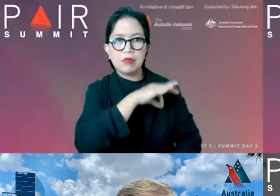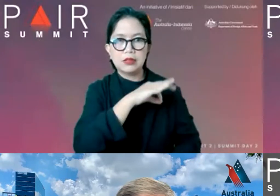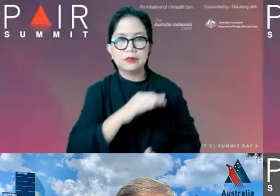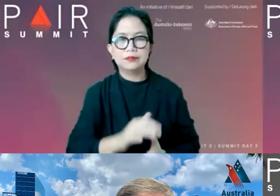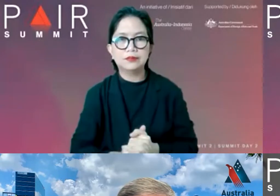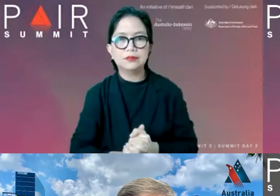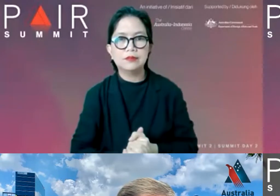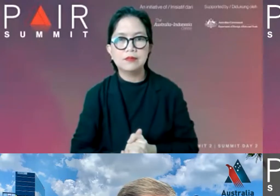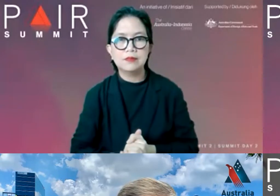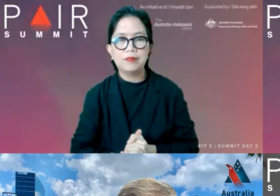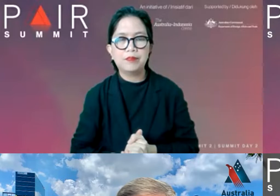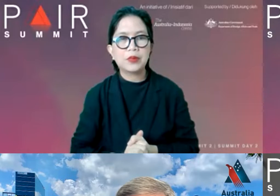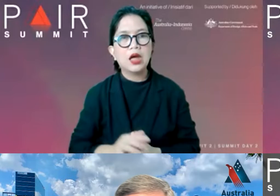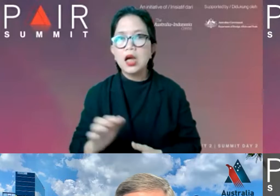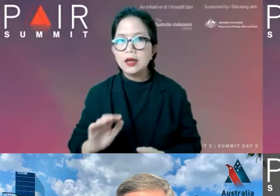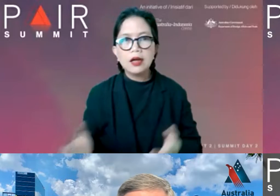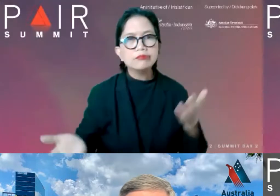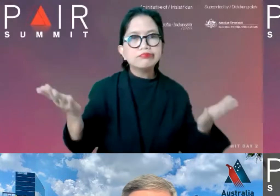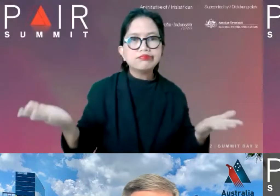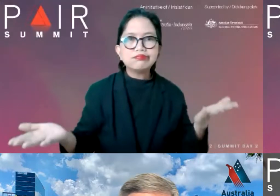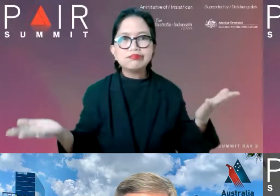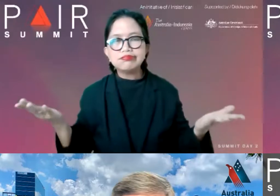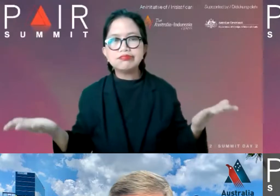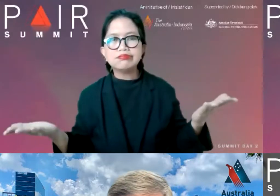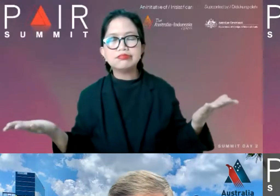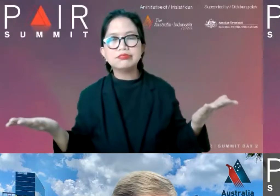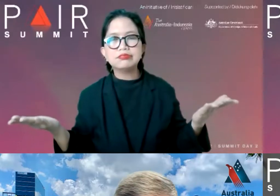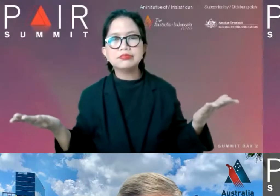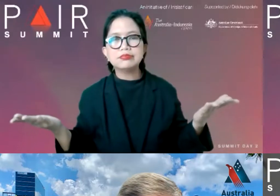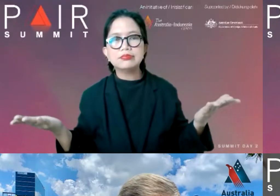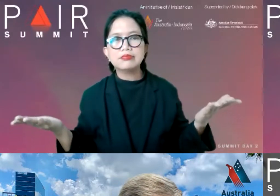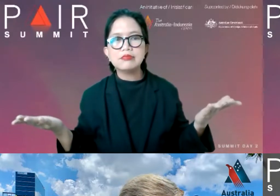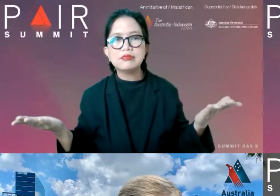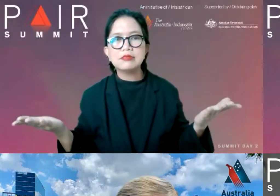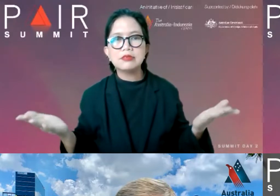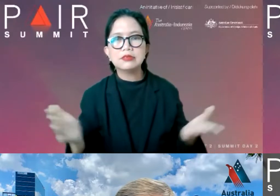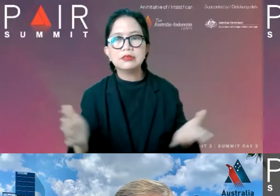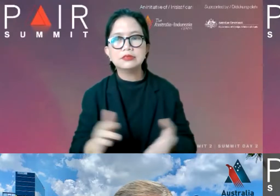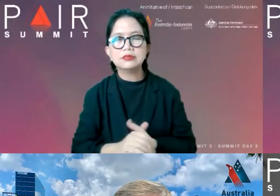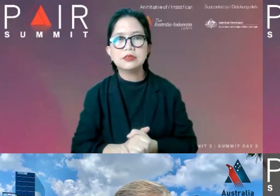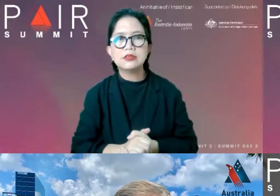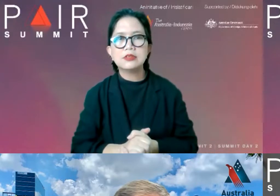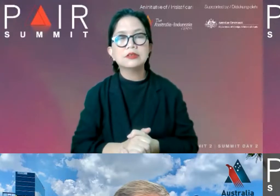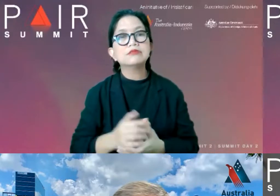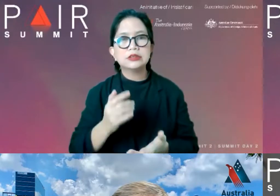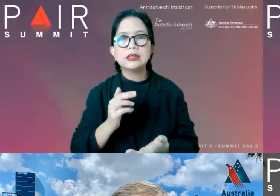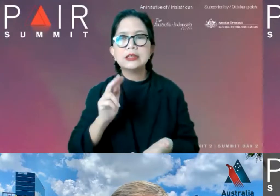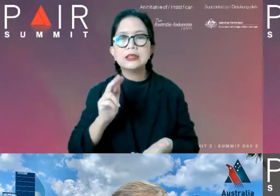honest approach to this. There's no need to overstate benefits and to build a business case that's